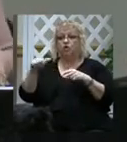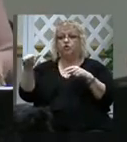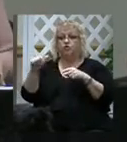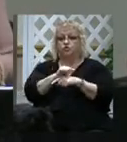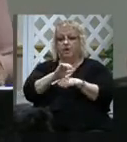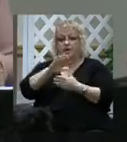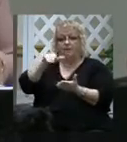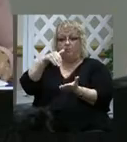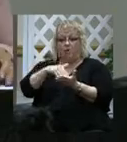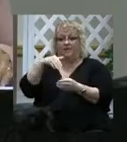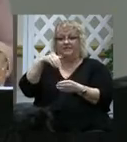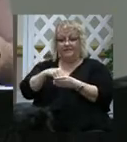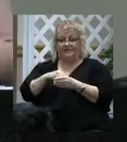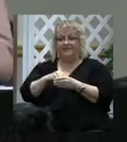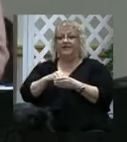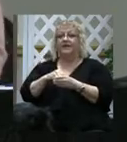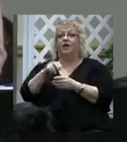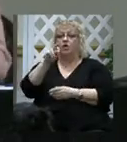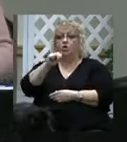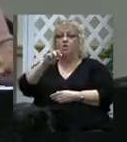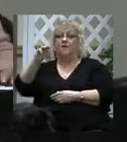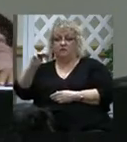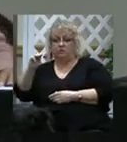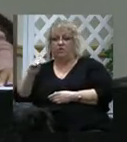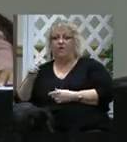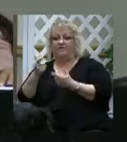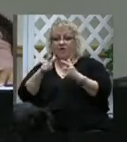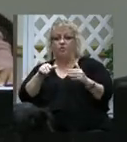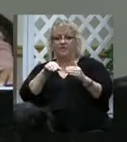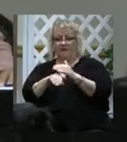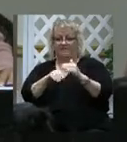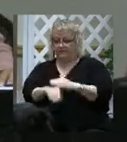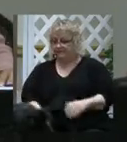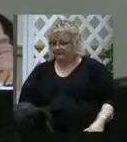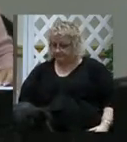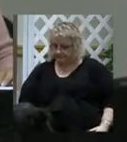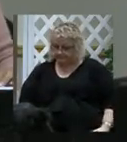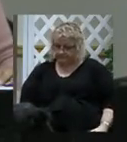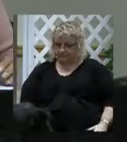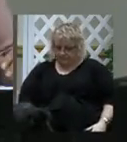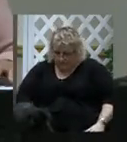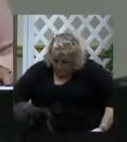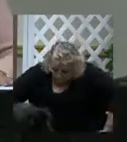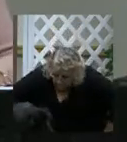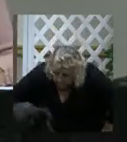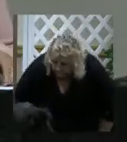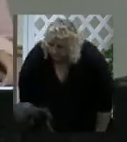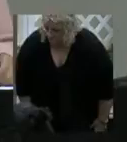Mexico Center for Language Access.